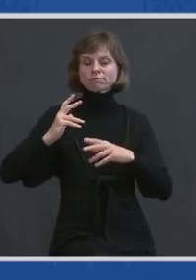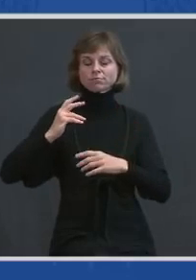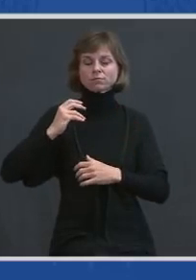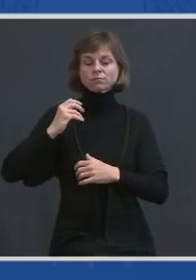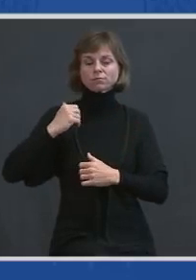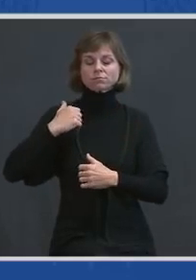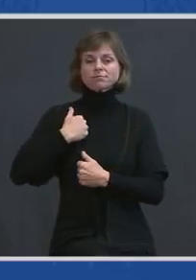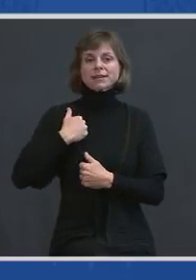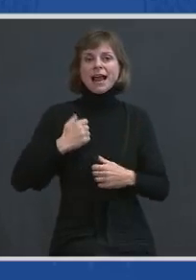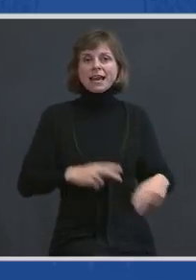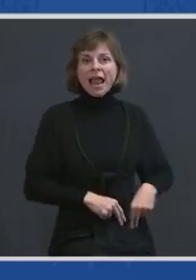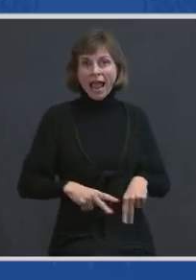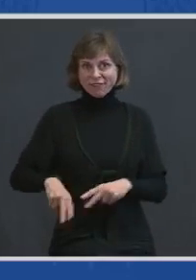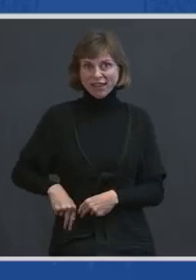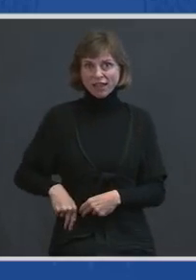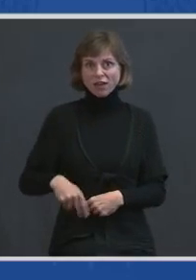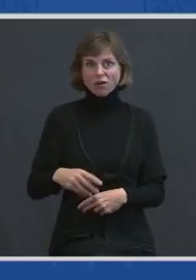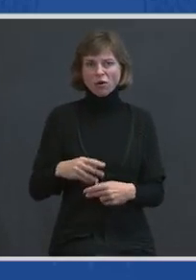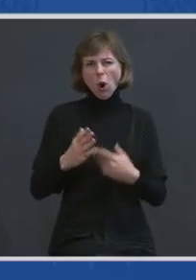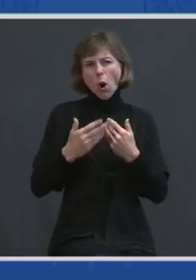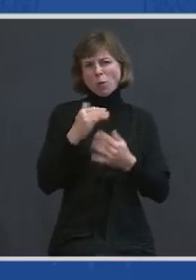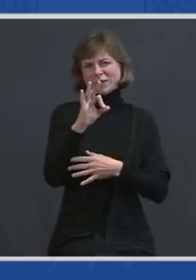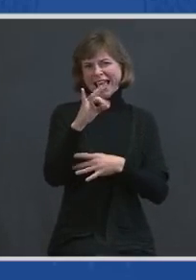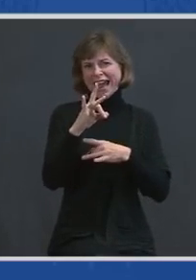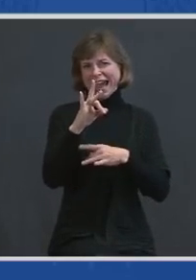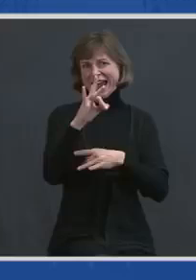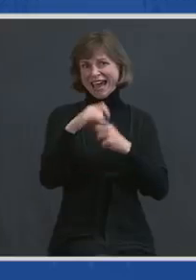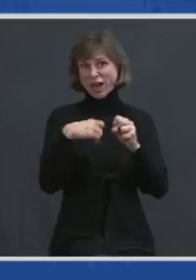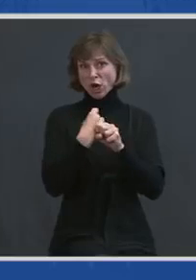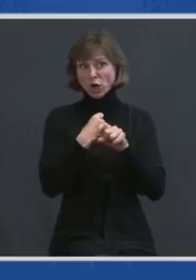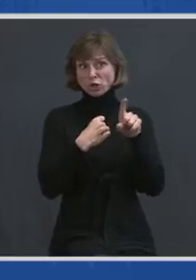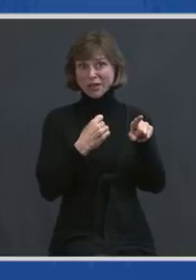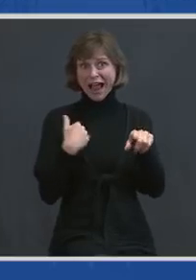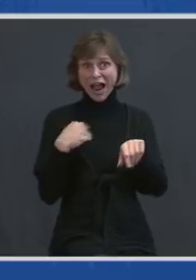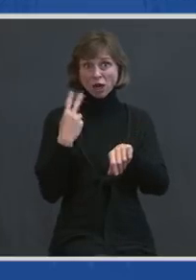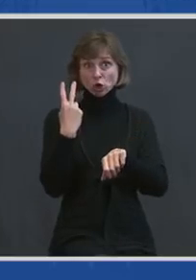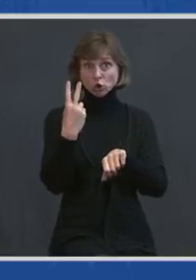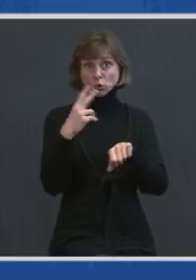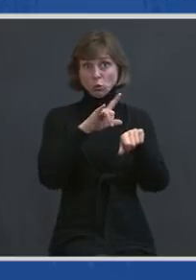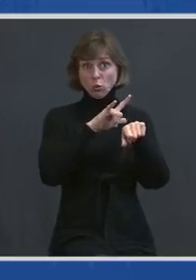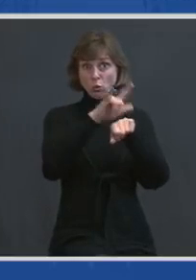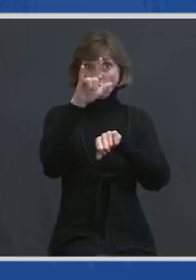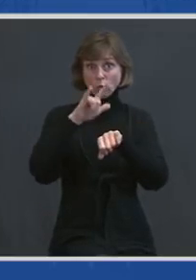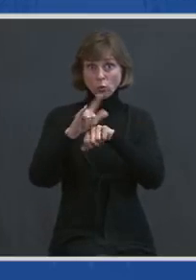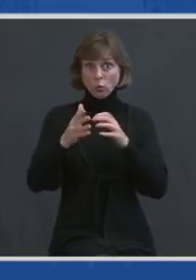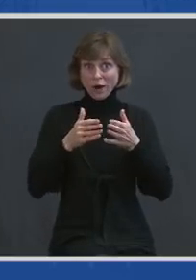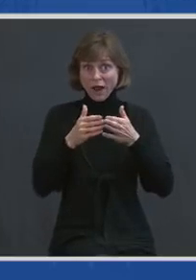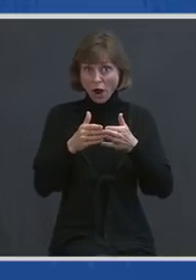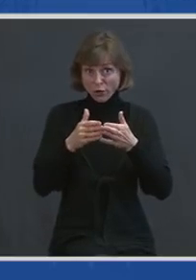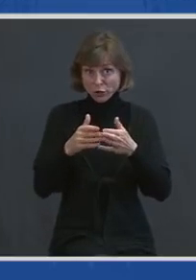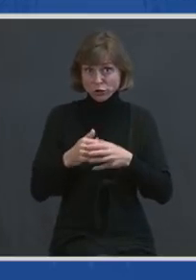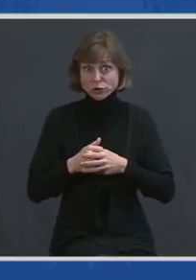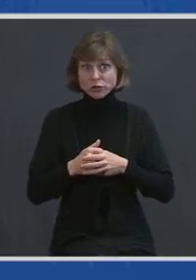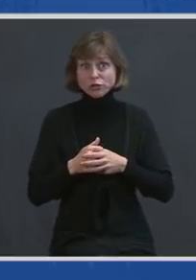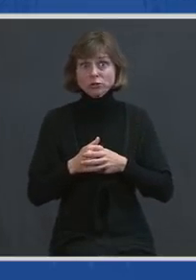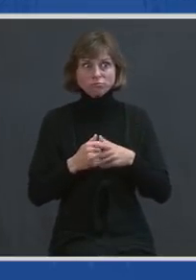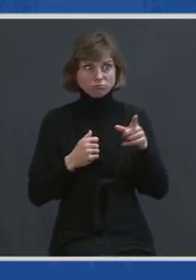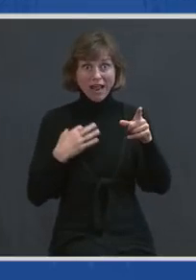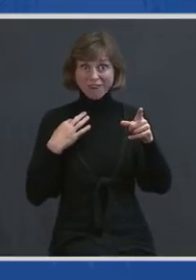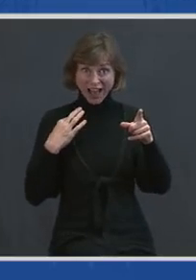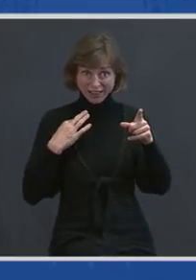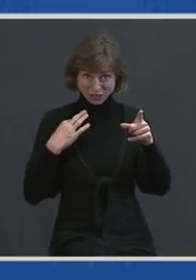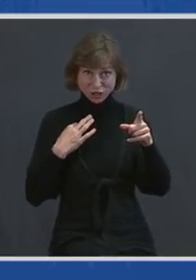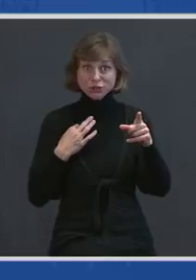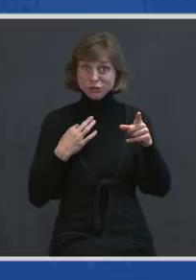almost 8 years, served on two Air Force carriers, and he volunteers, but